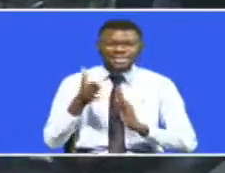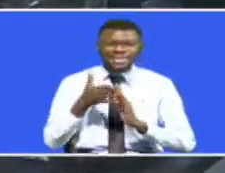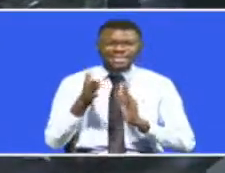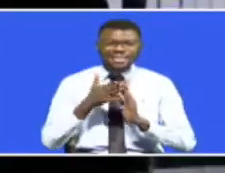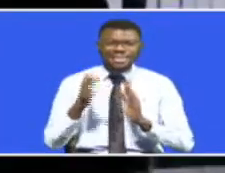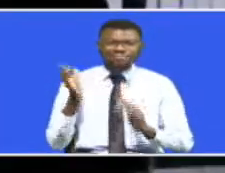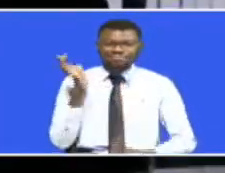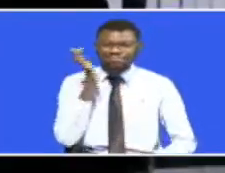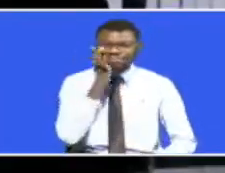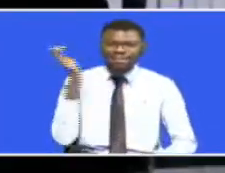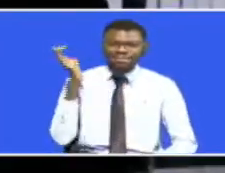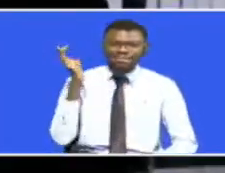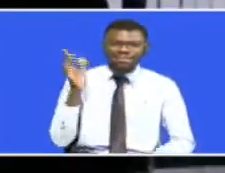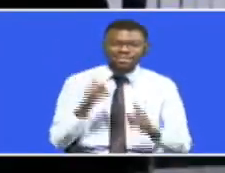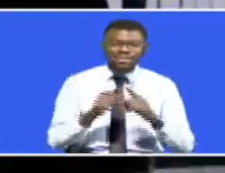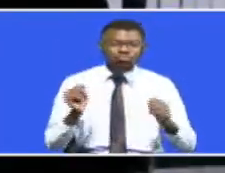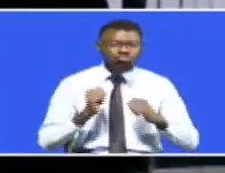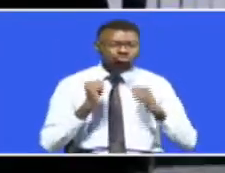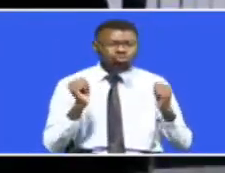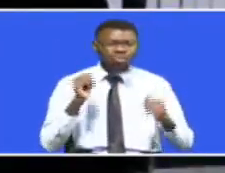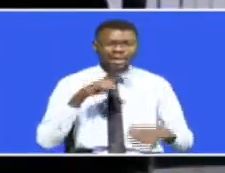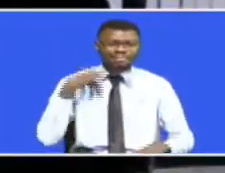much stronger.